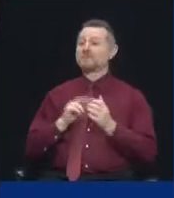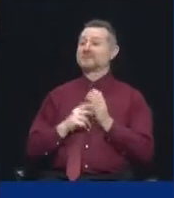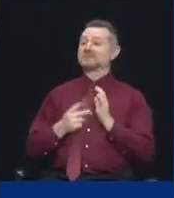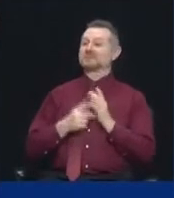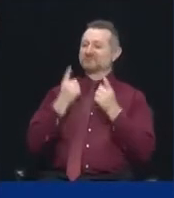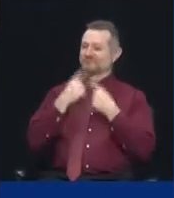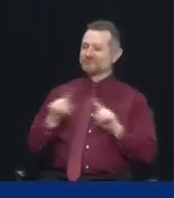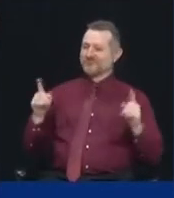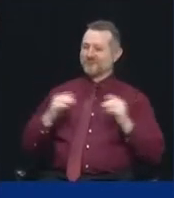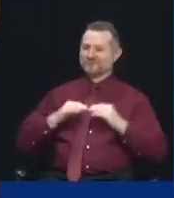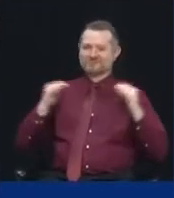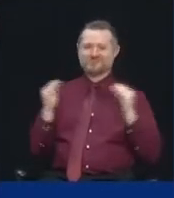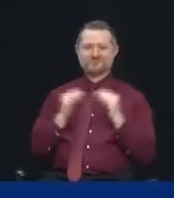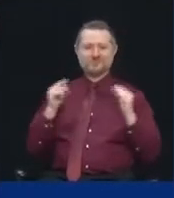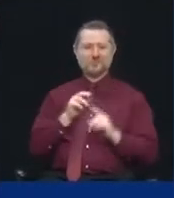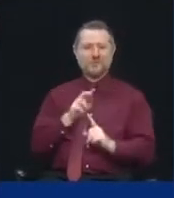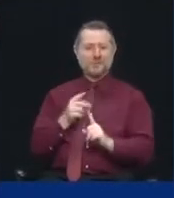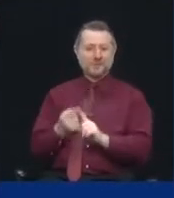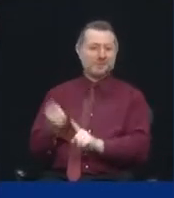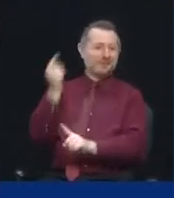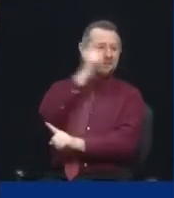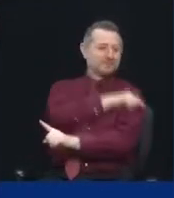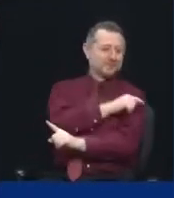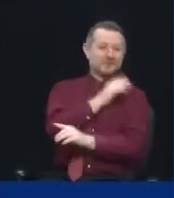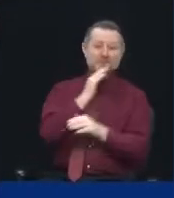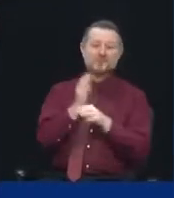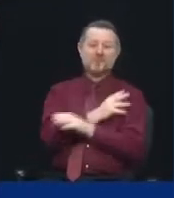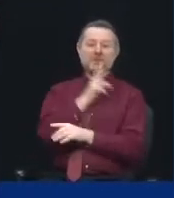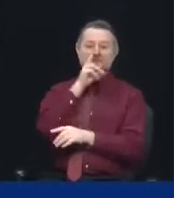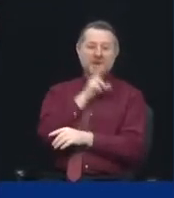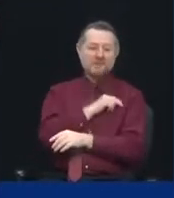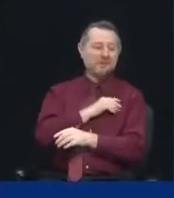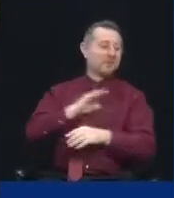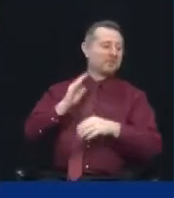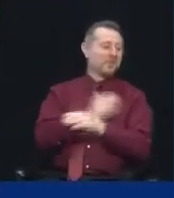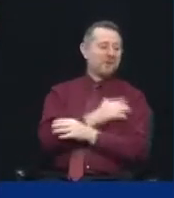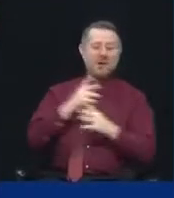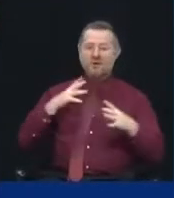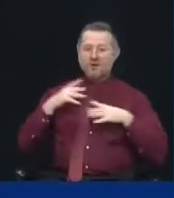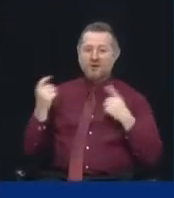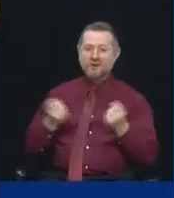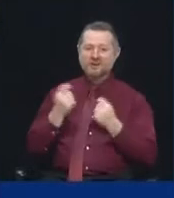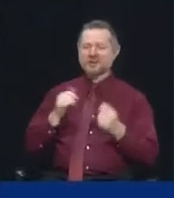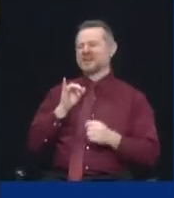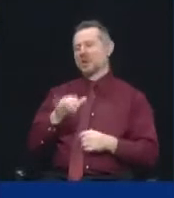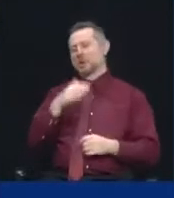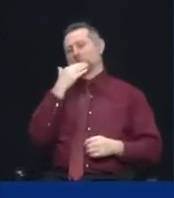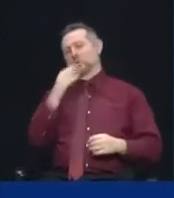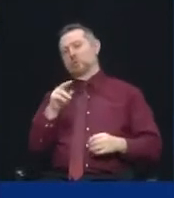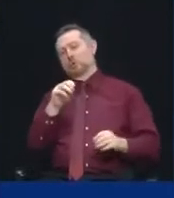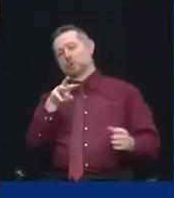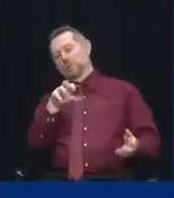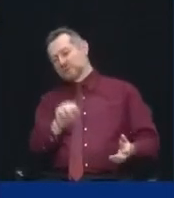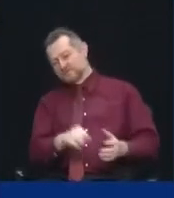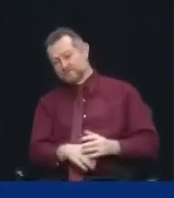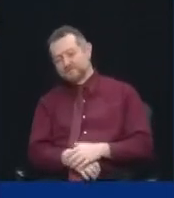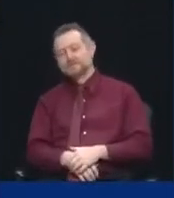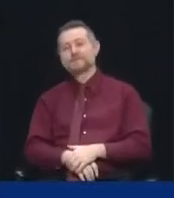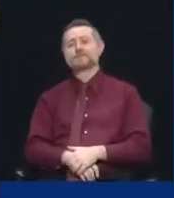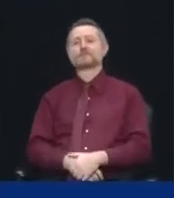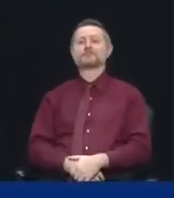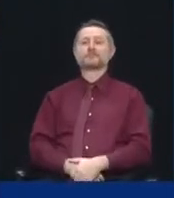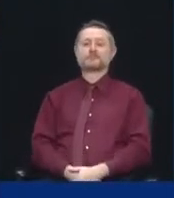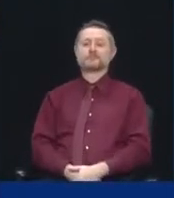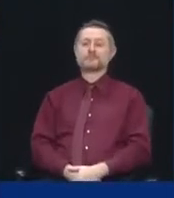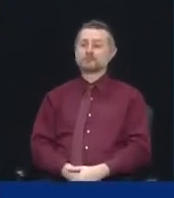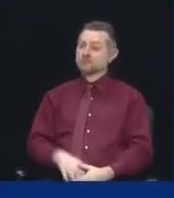November before Thanksgiving, before the whole holiday surge. So that's really good news. But as good as